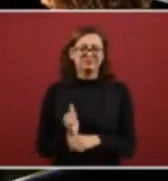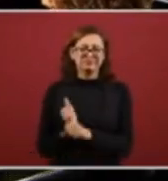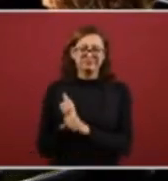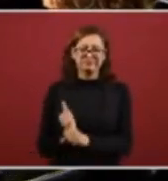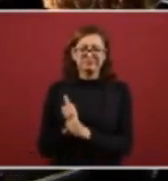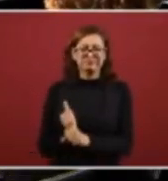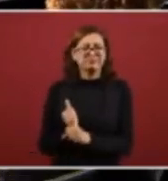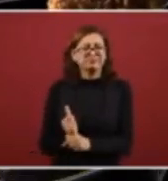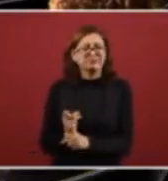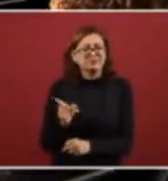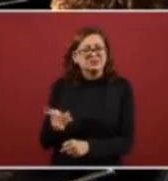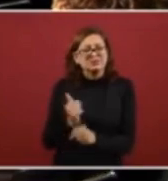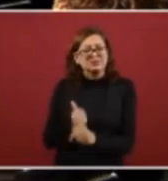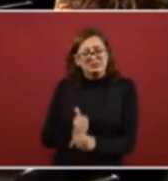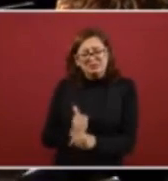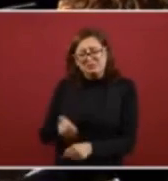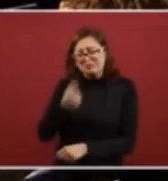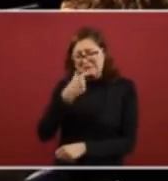Their suffering,